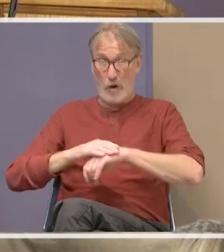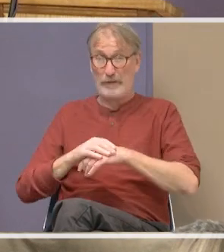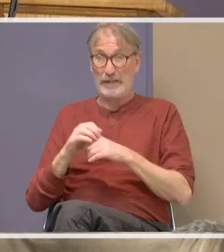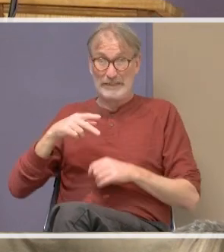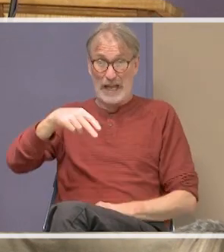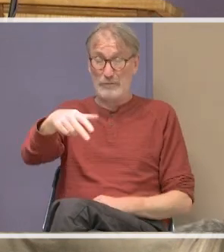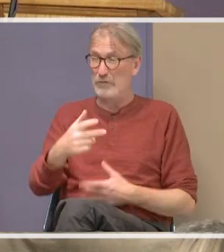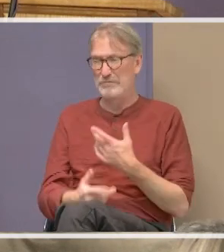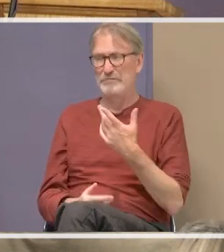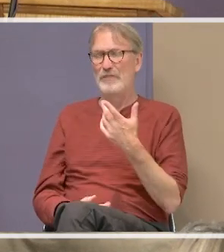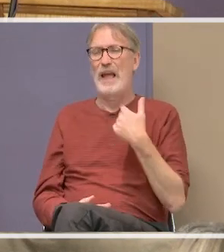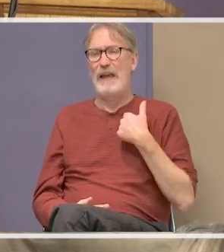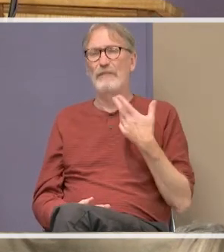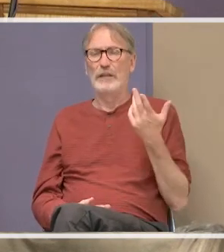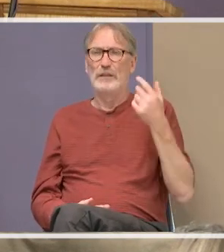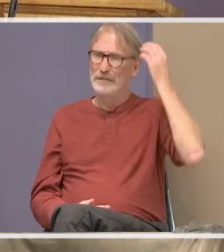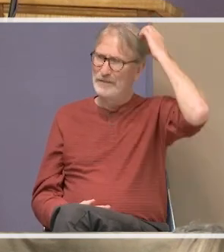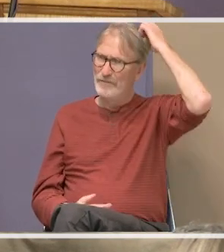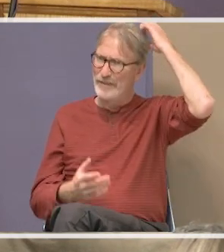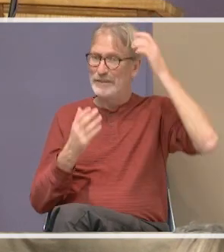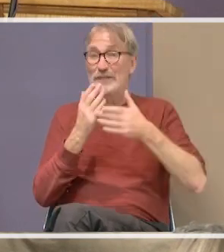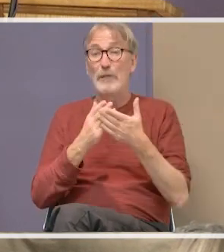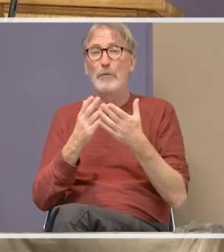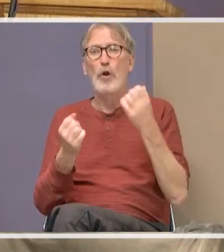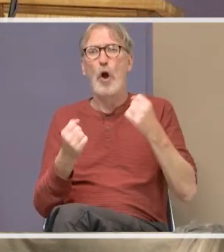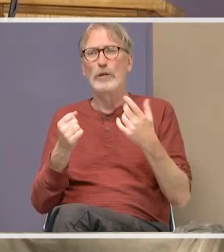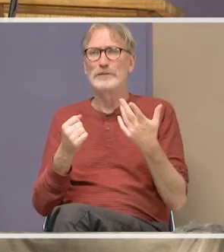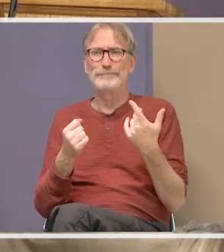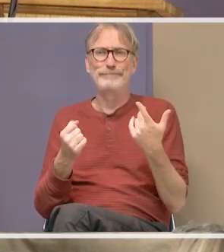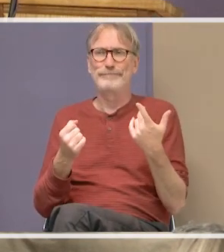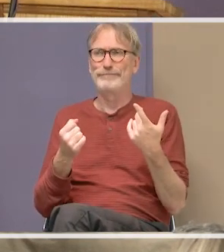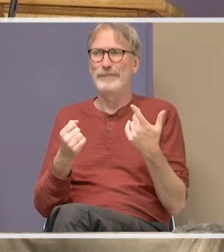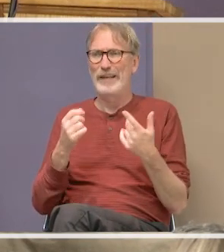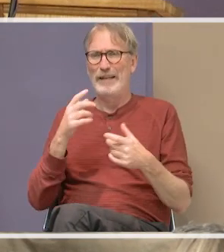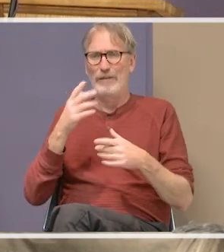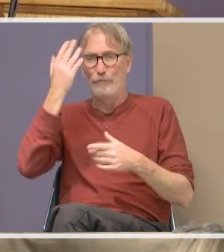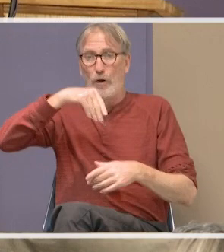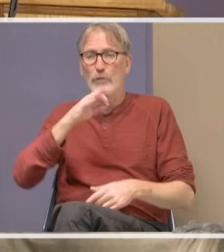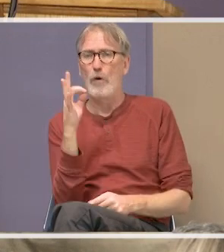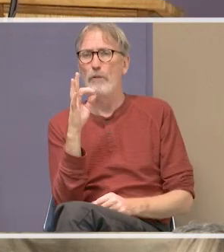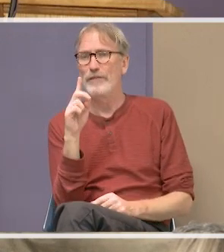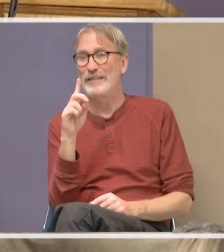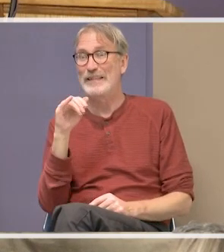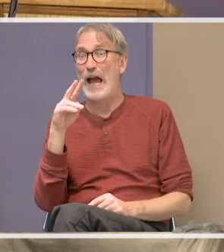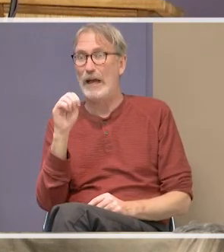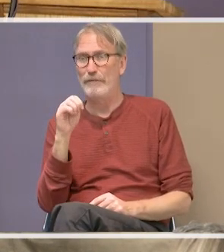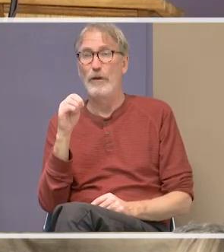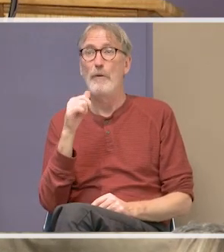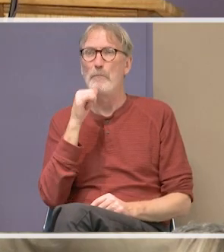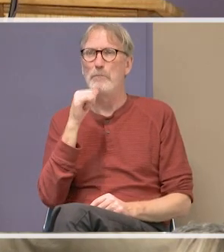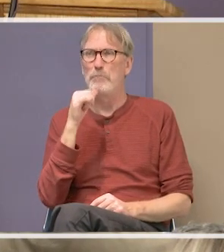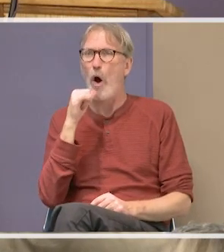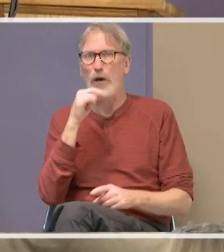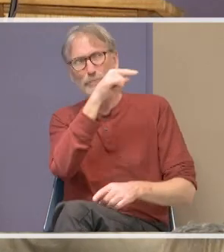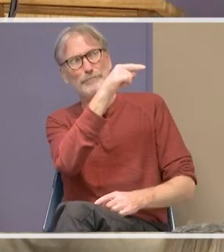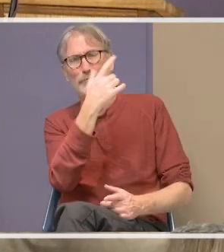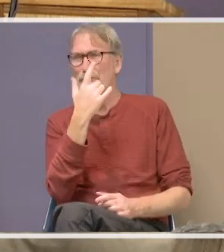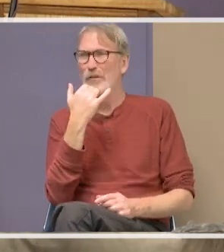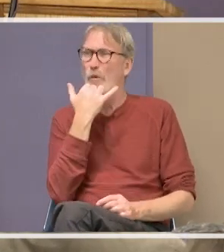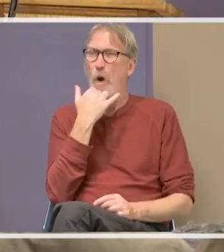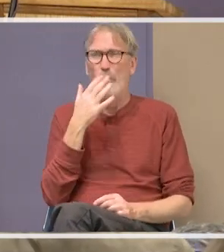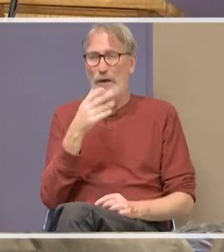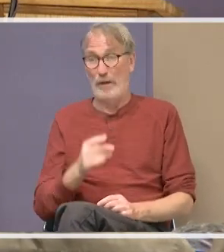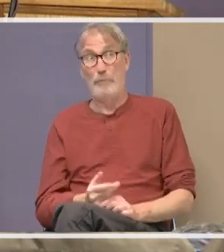happen. We've had cars park in front of Dive Bar in the travel lane the wrong direction and pull out